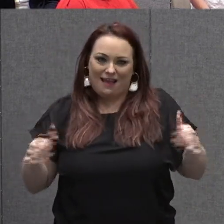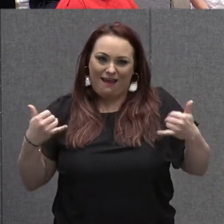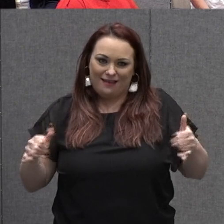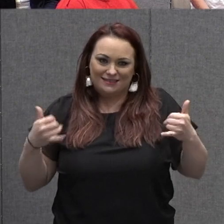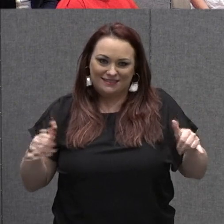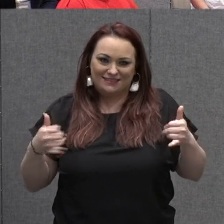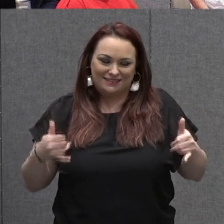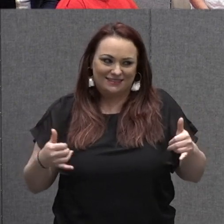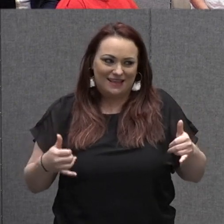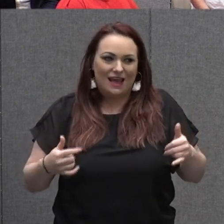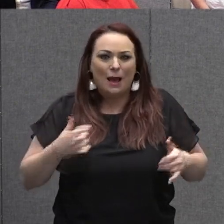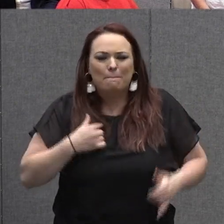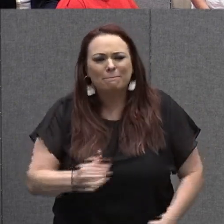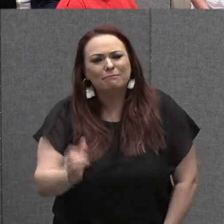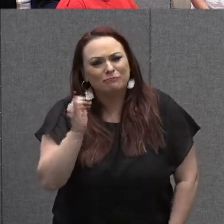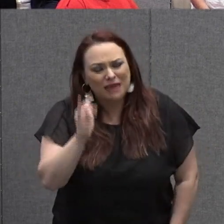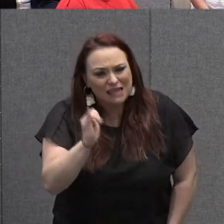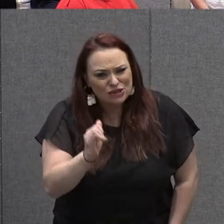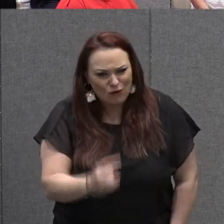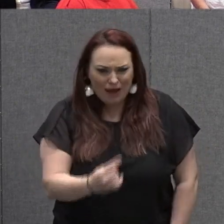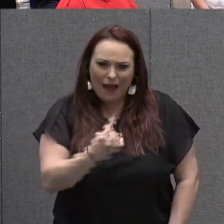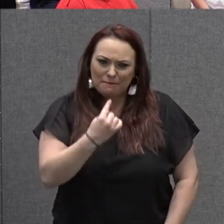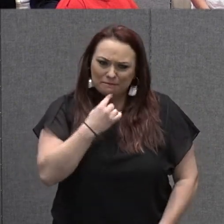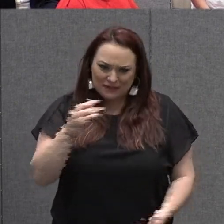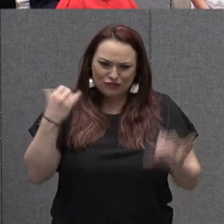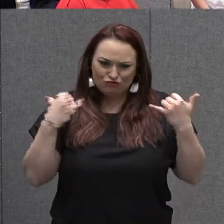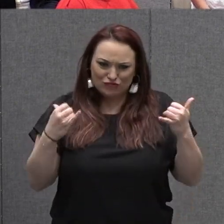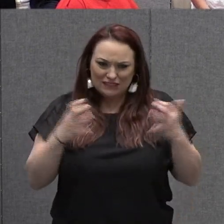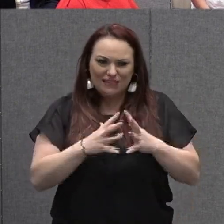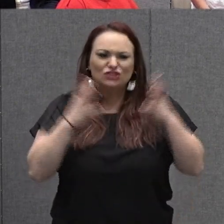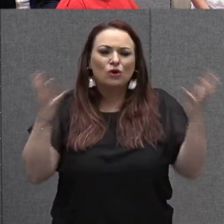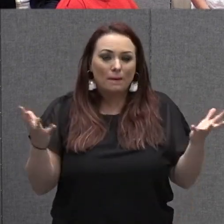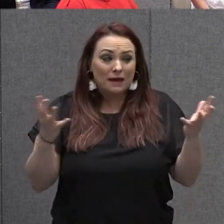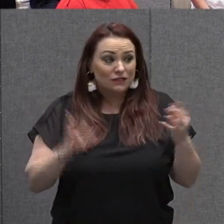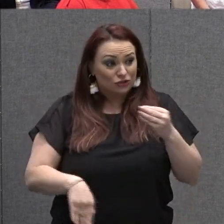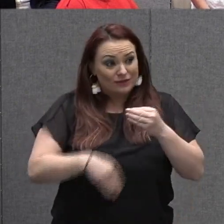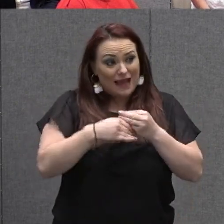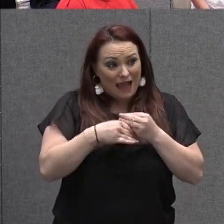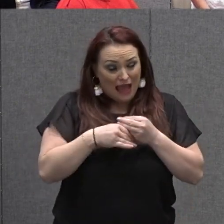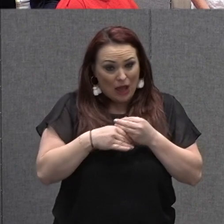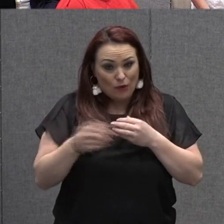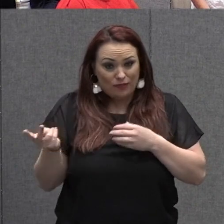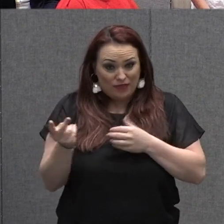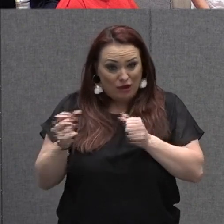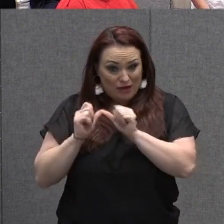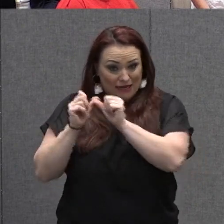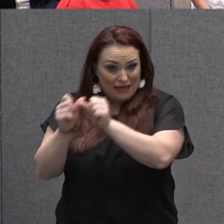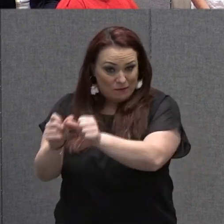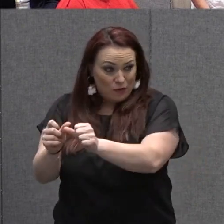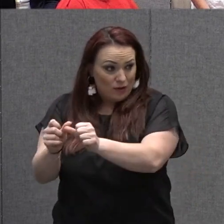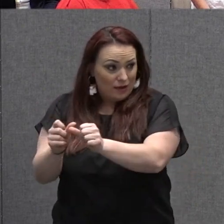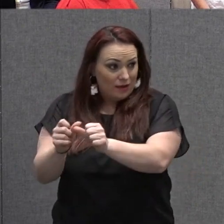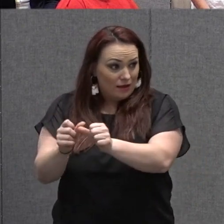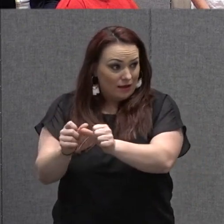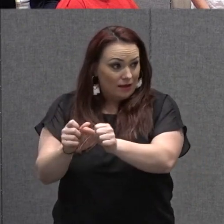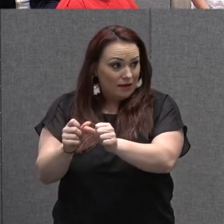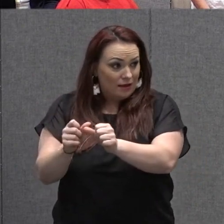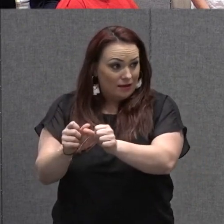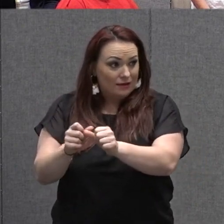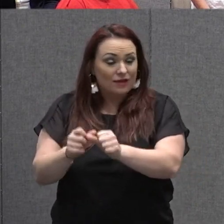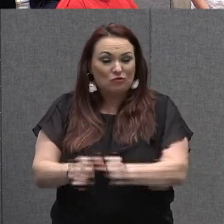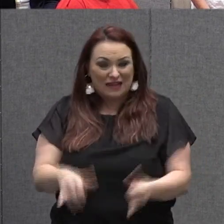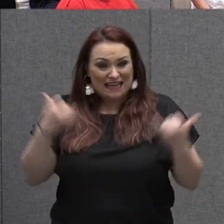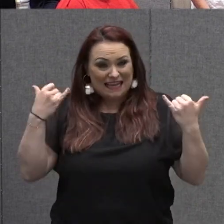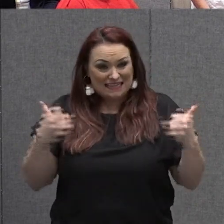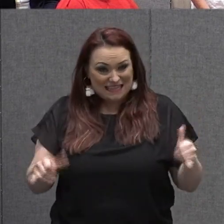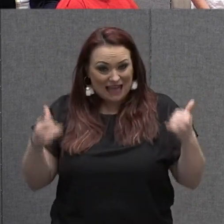recess. I miss recess so much. So, can we add in like this?